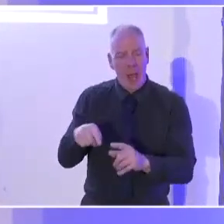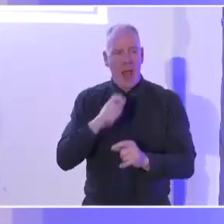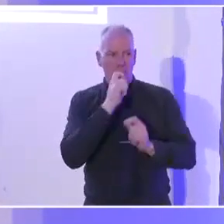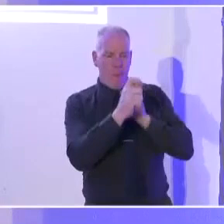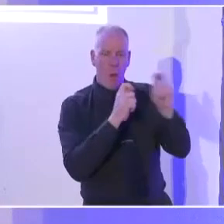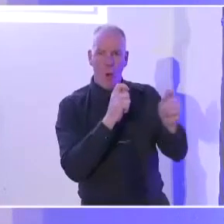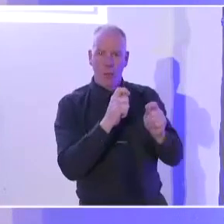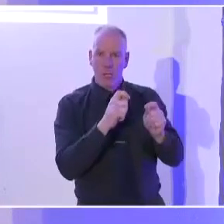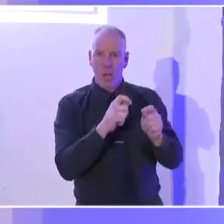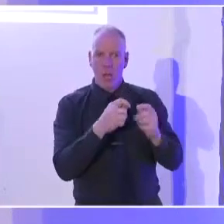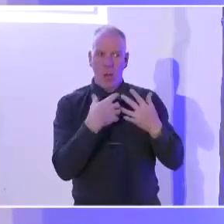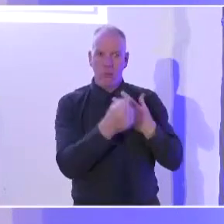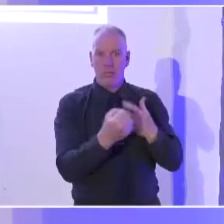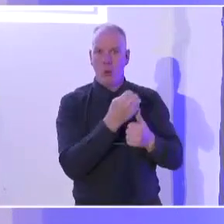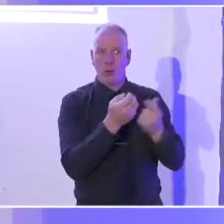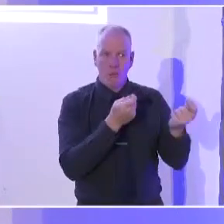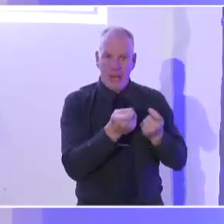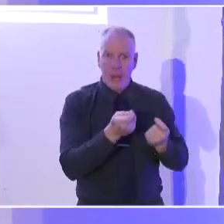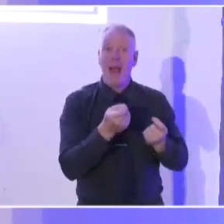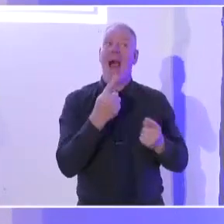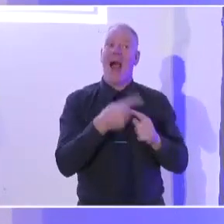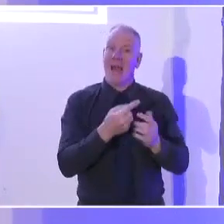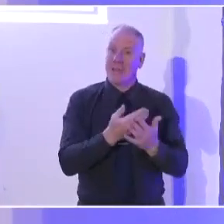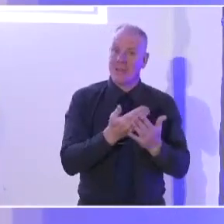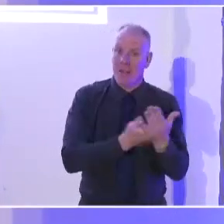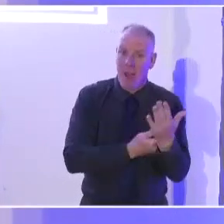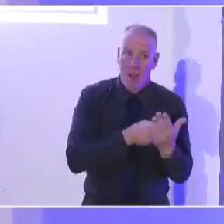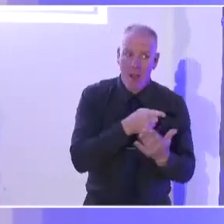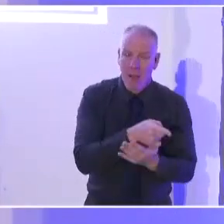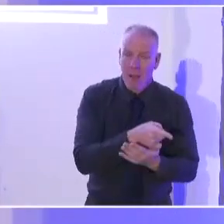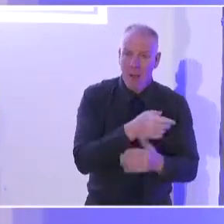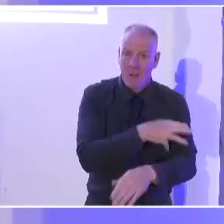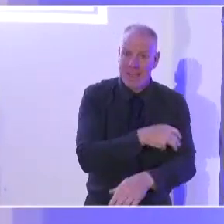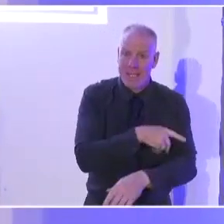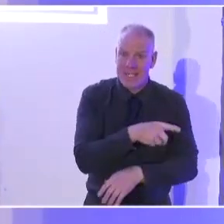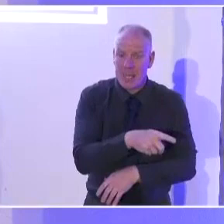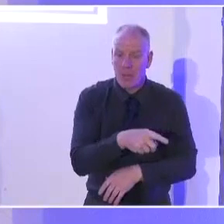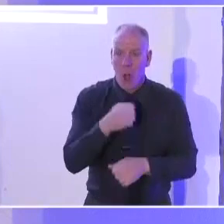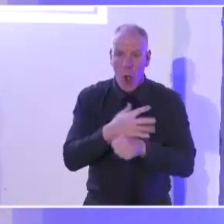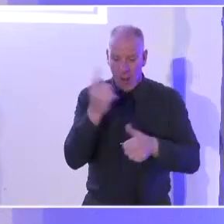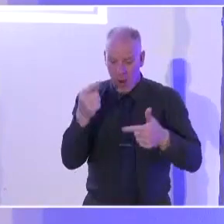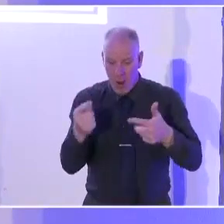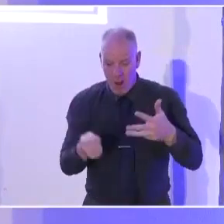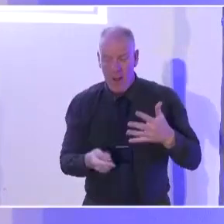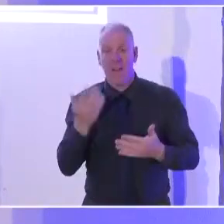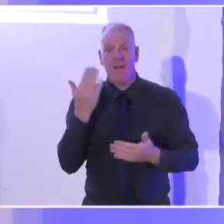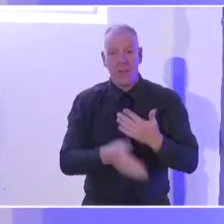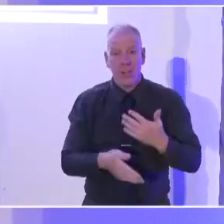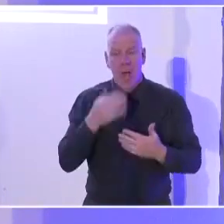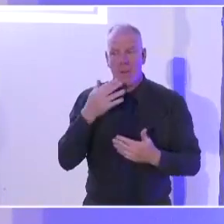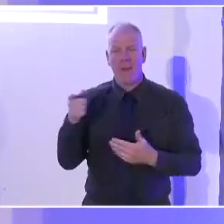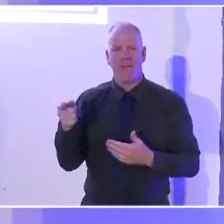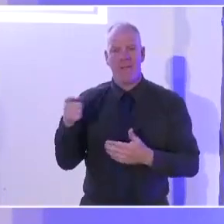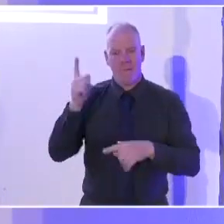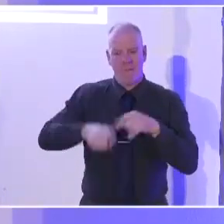number of other regulators and to law enforcement. And because all of those steps had been taken, the fine in that case was actually reduced by